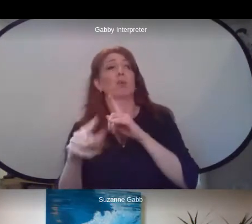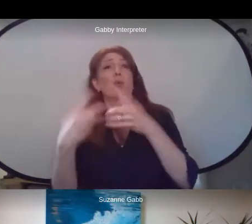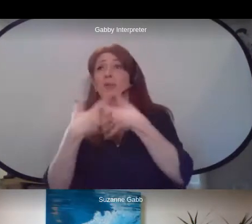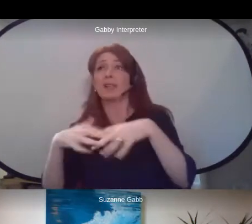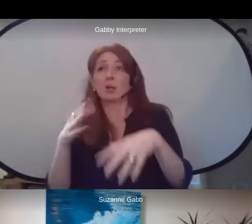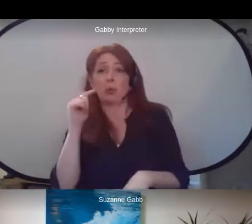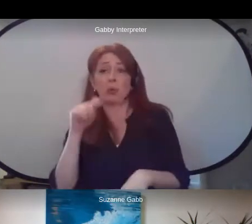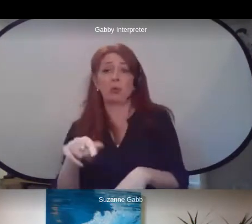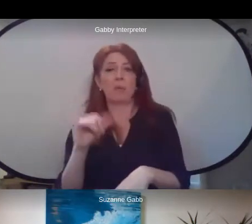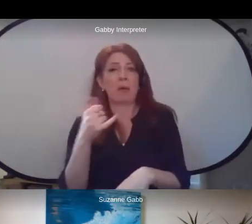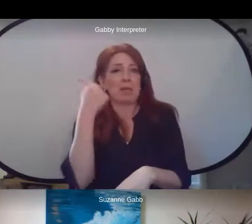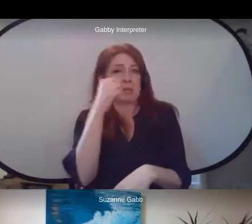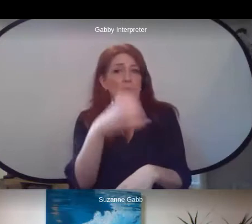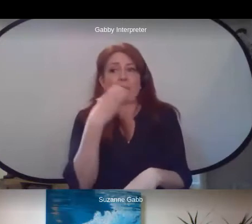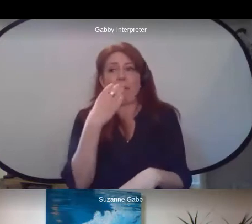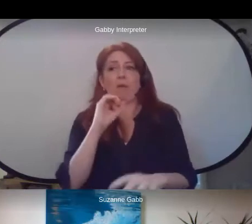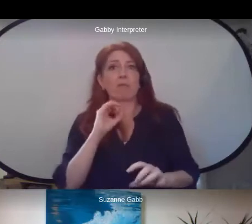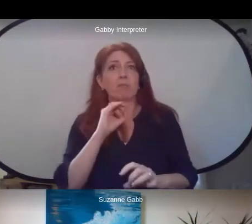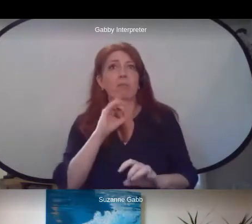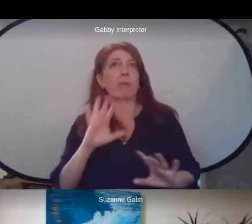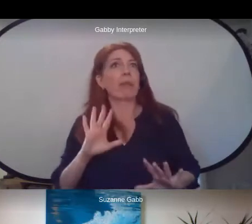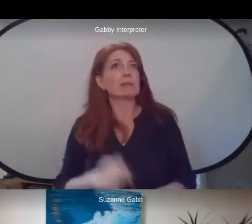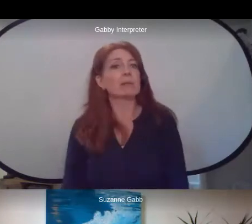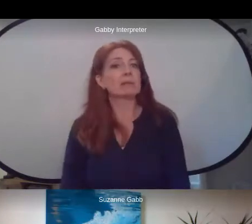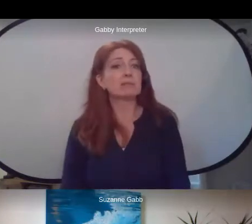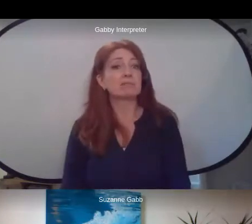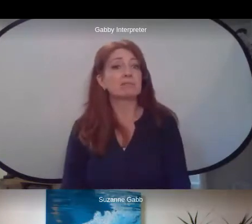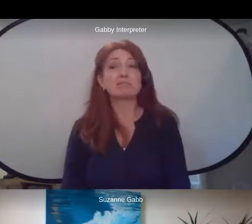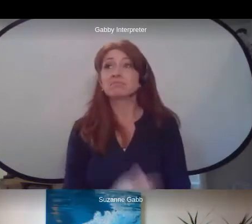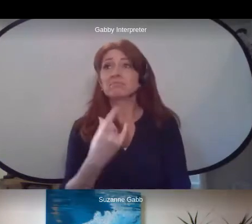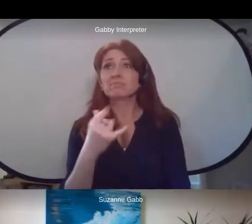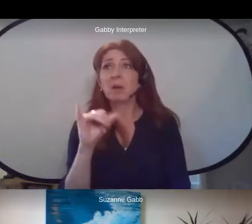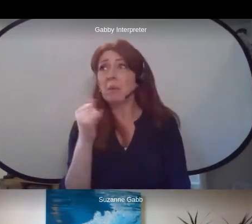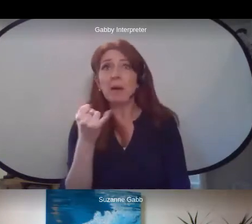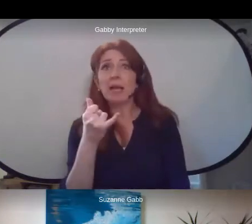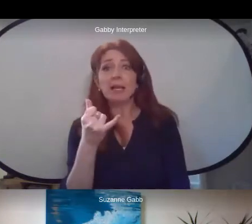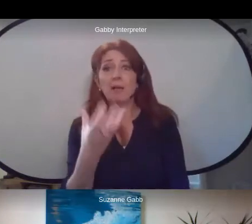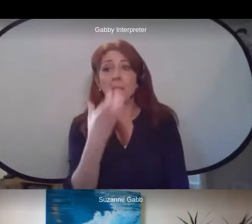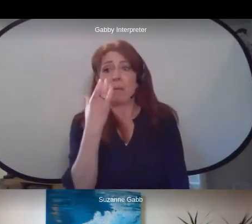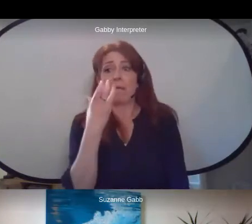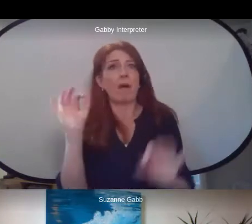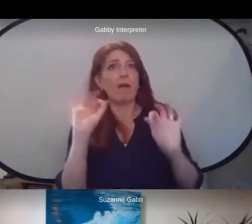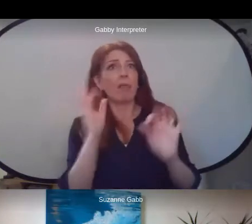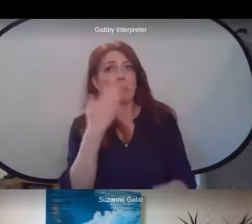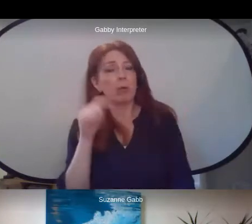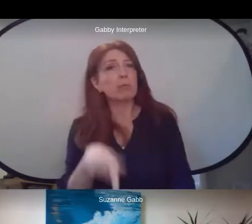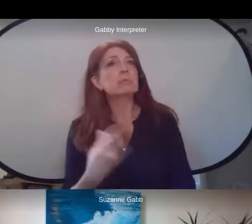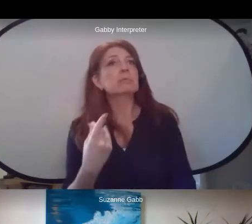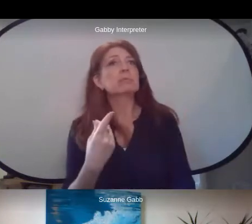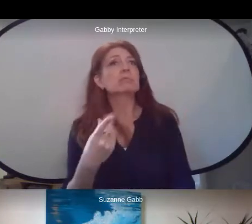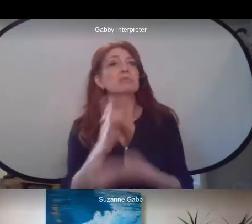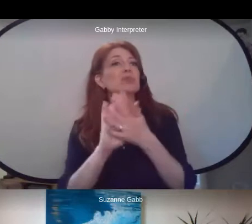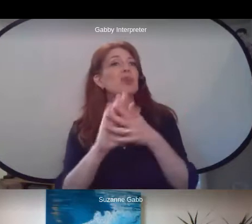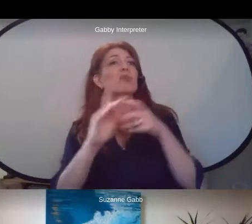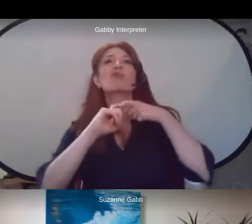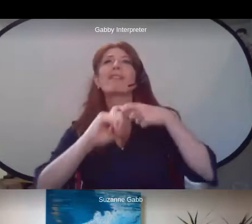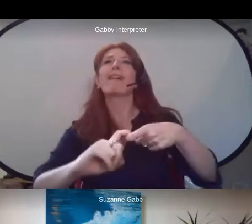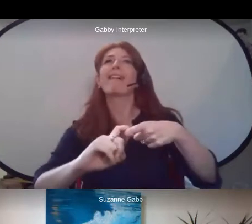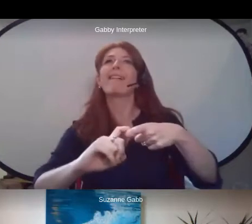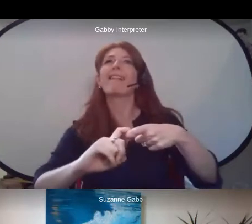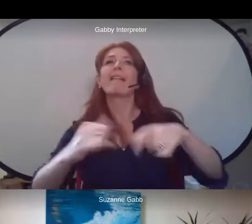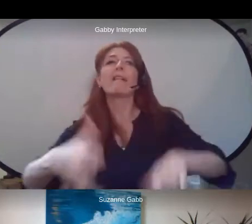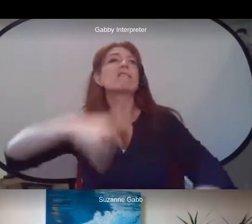phone. A lot of us didn't have a mobile phone. They would sort of rely on the house phone. So, but